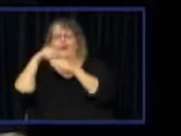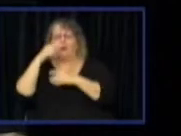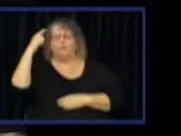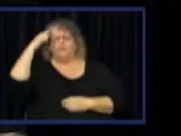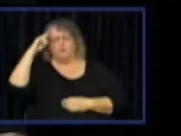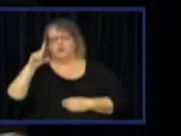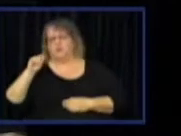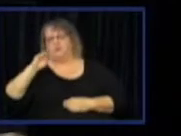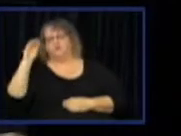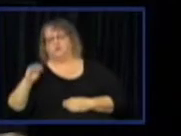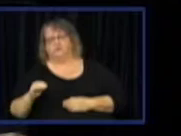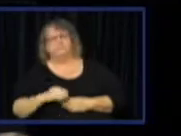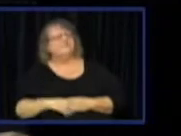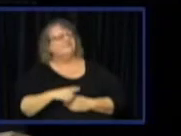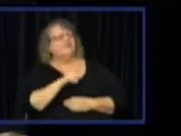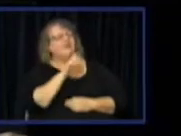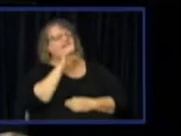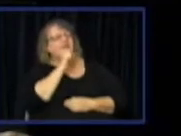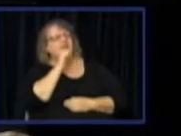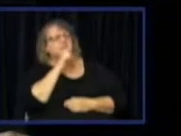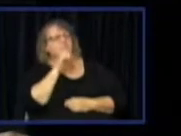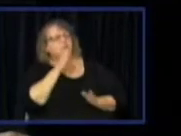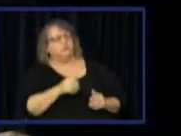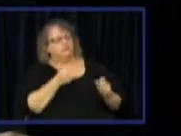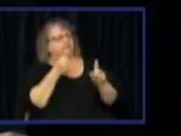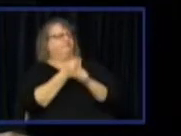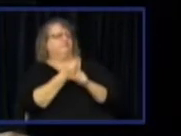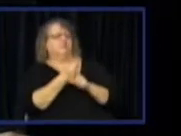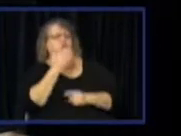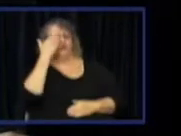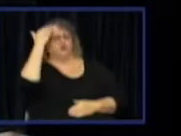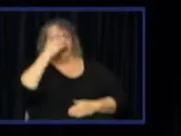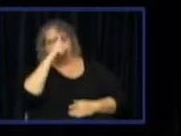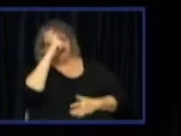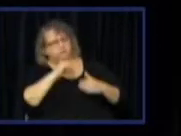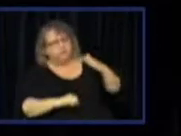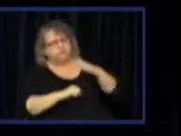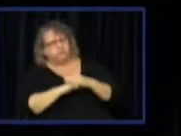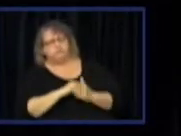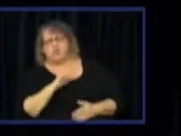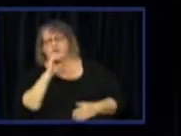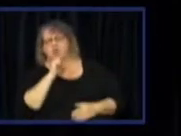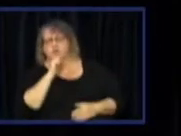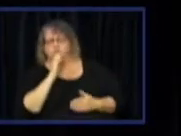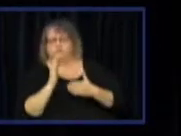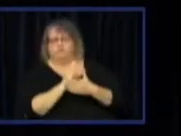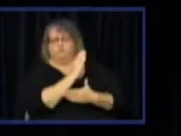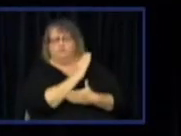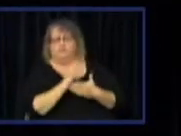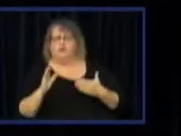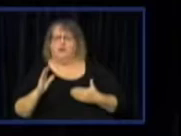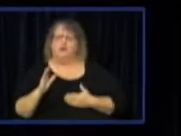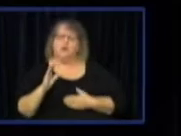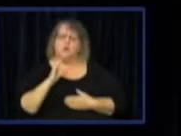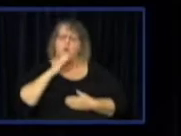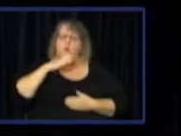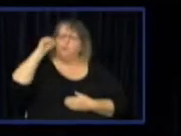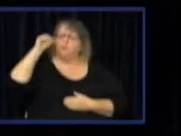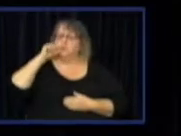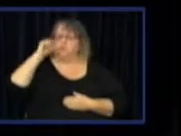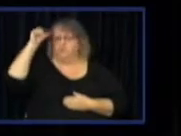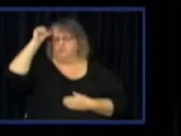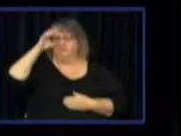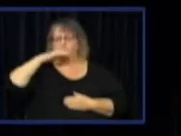the average age of someone getting a stroke? Stroke is most commonly a disease of older